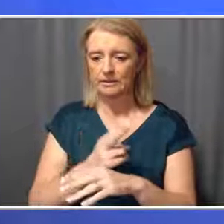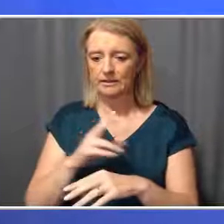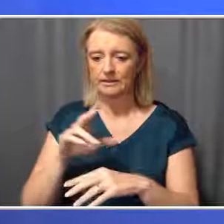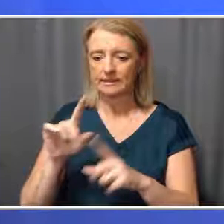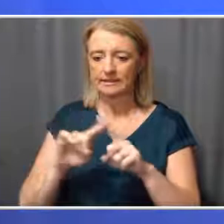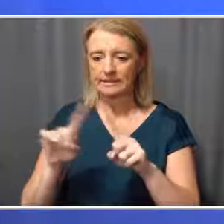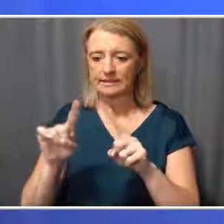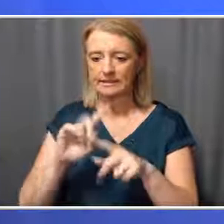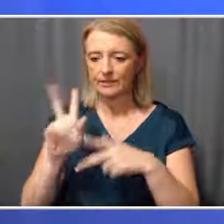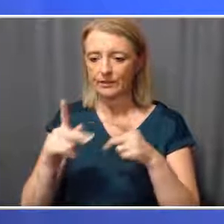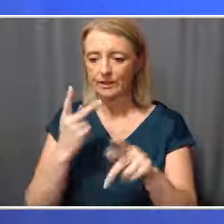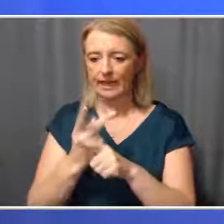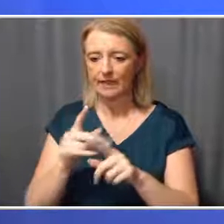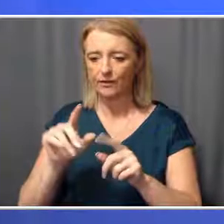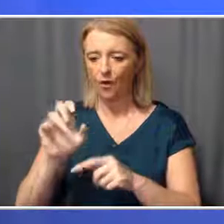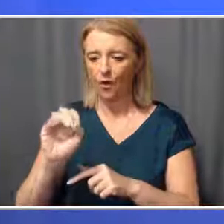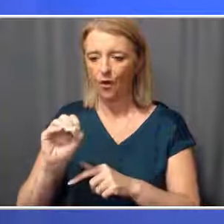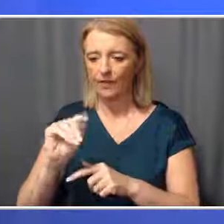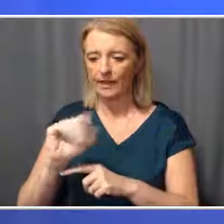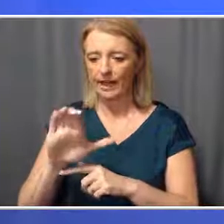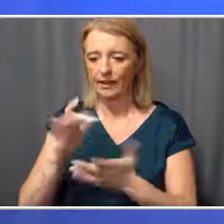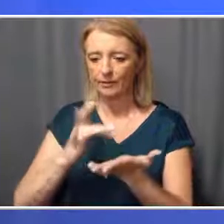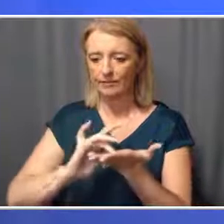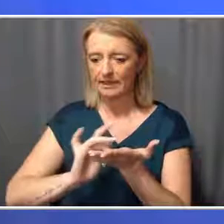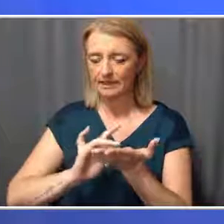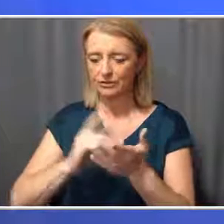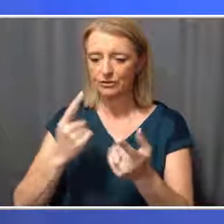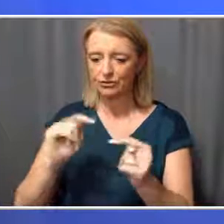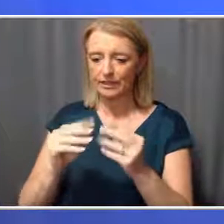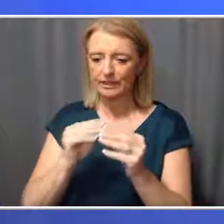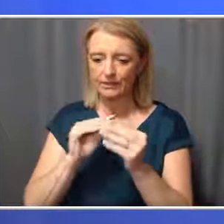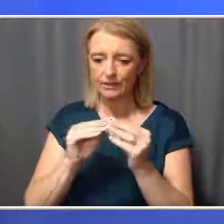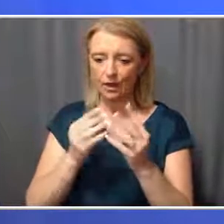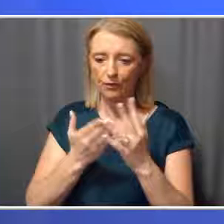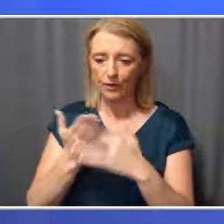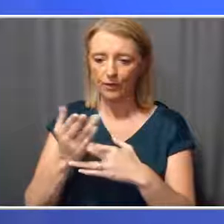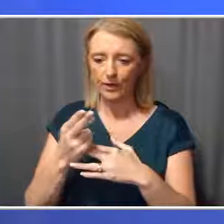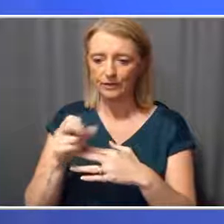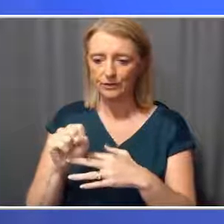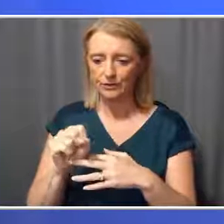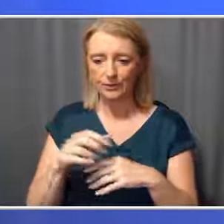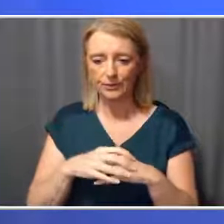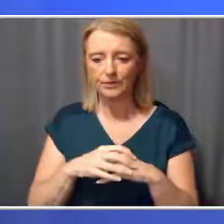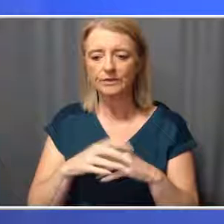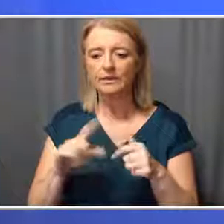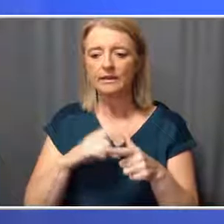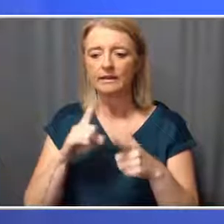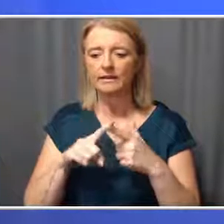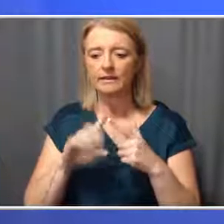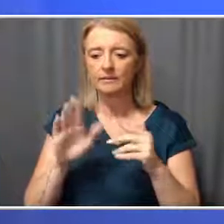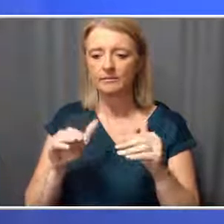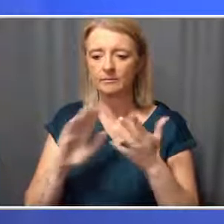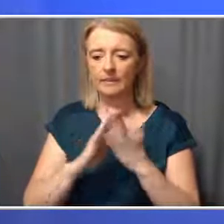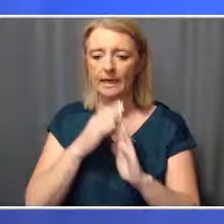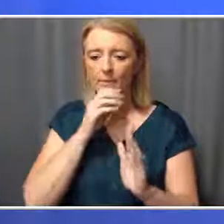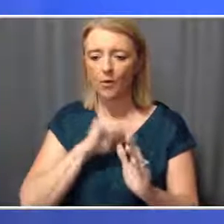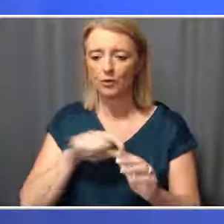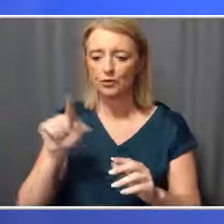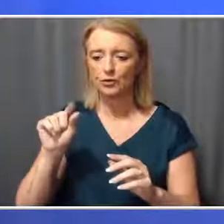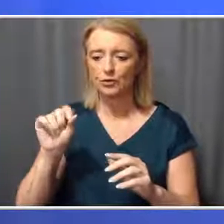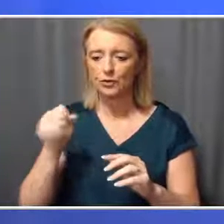it accelerated after cancer treatment. It did, yes. In what way? The intensity was greater, the frequency was